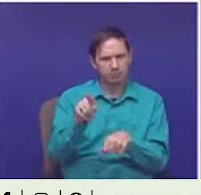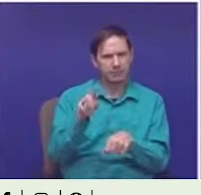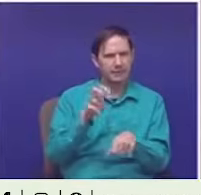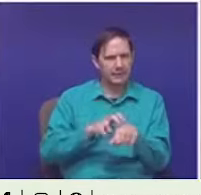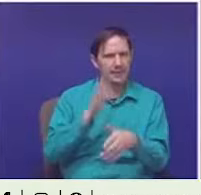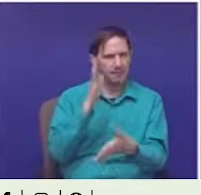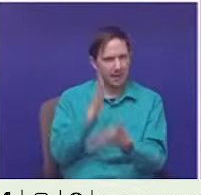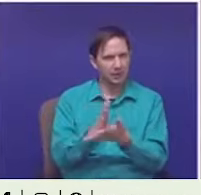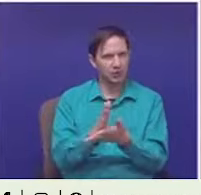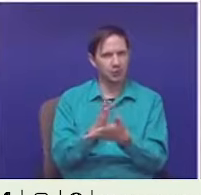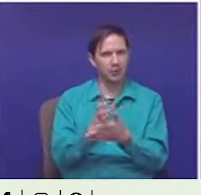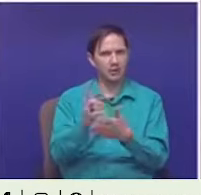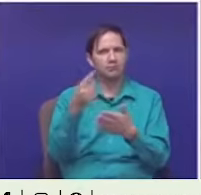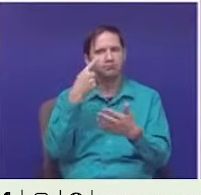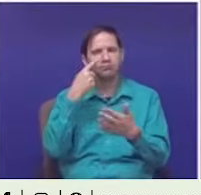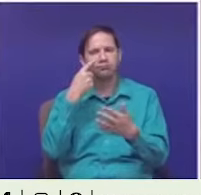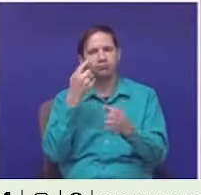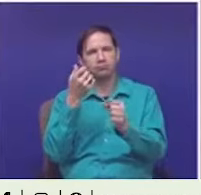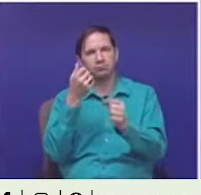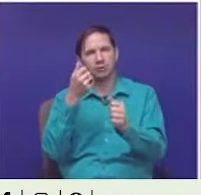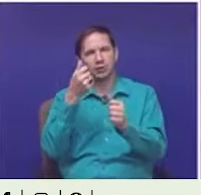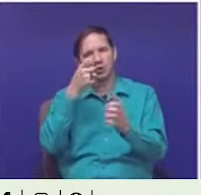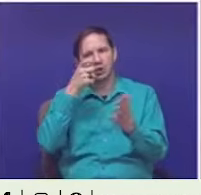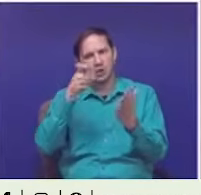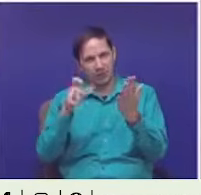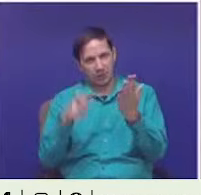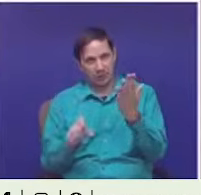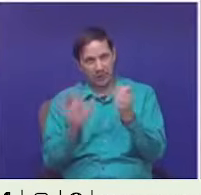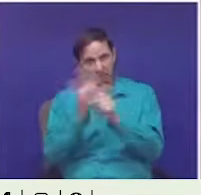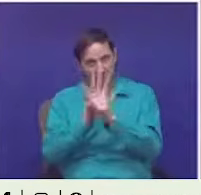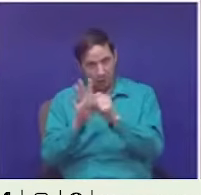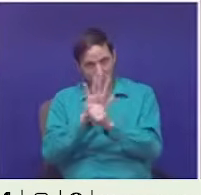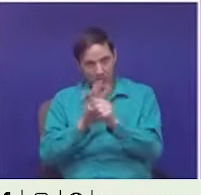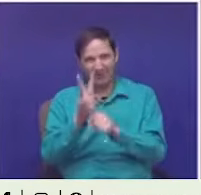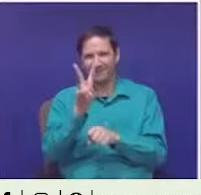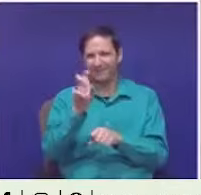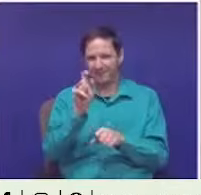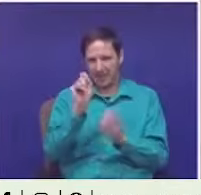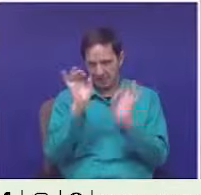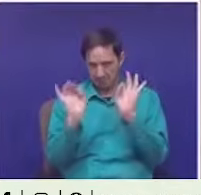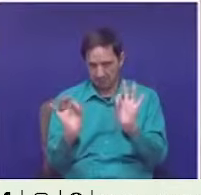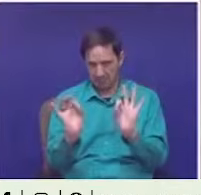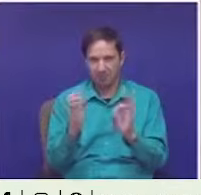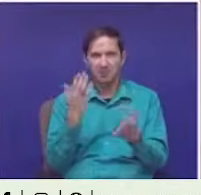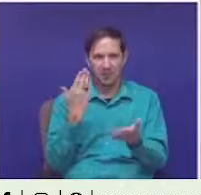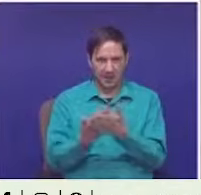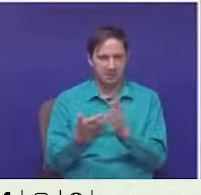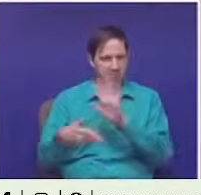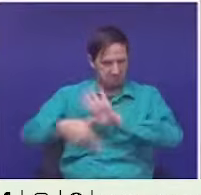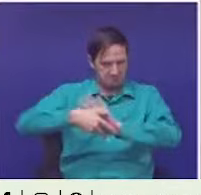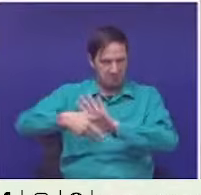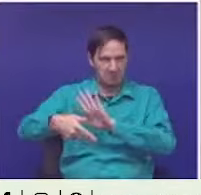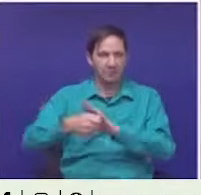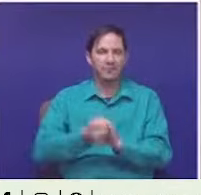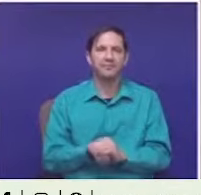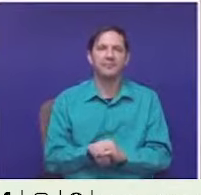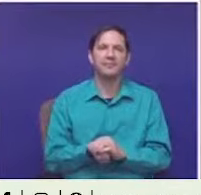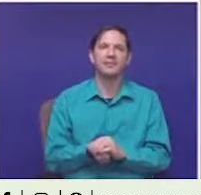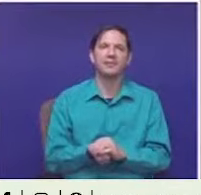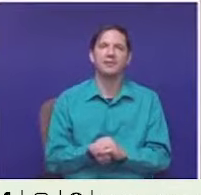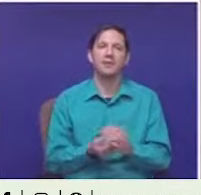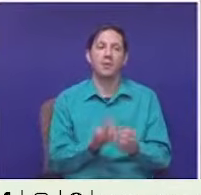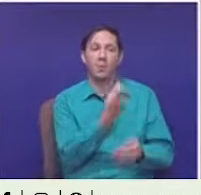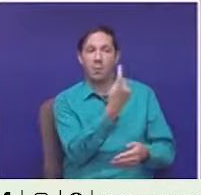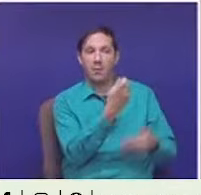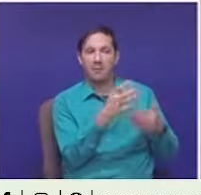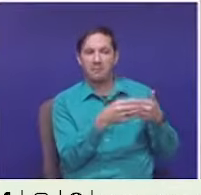make sure that they are vetted and they're accredited to be able to make sure that they're ferrying learners around. As a member here